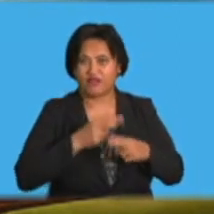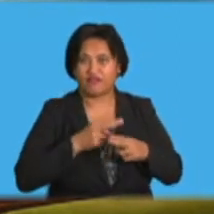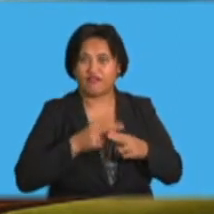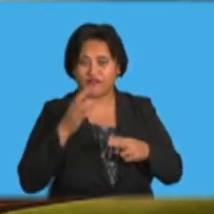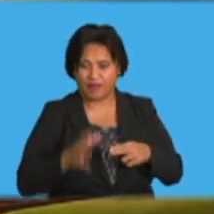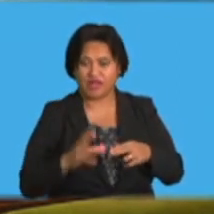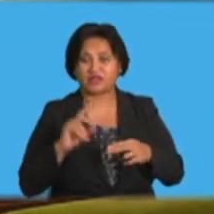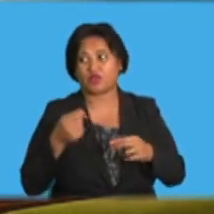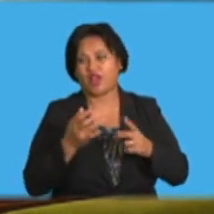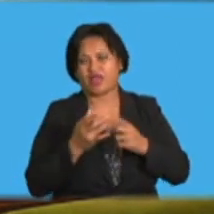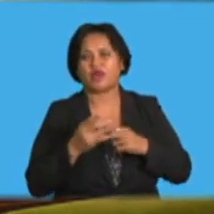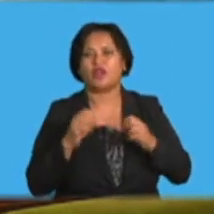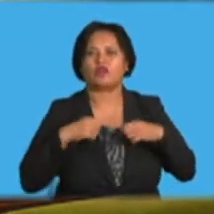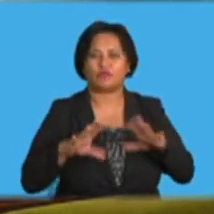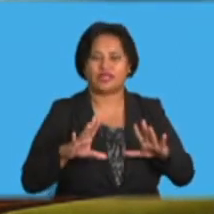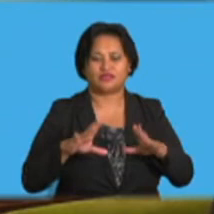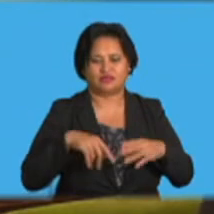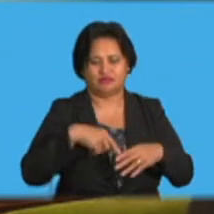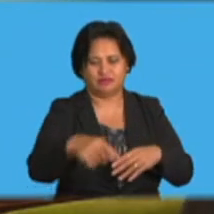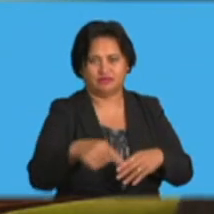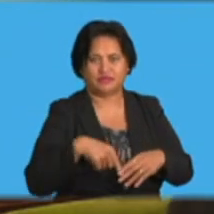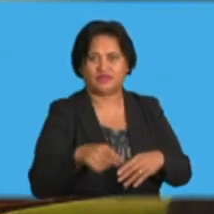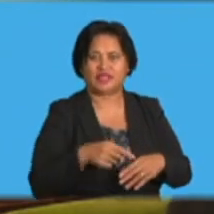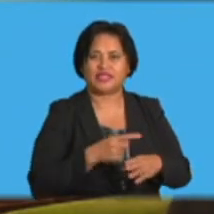be completed by the end of the week. Madam Speaker, most of the requests